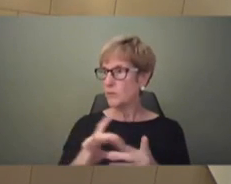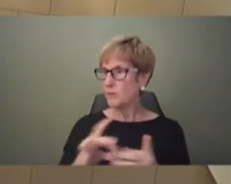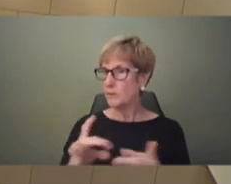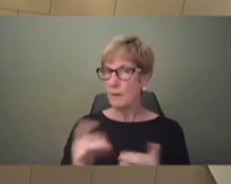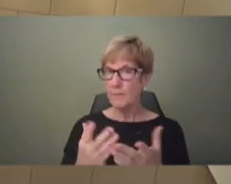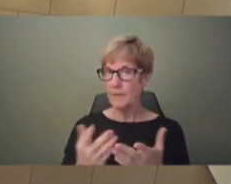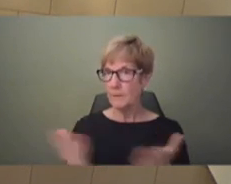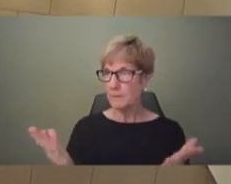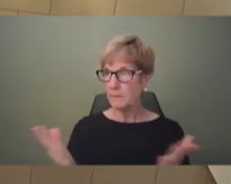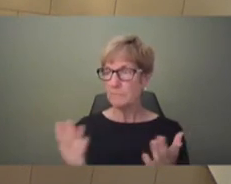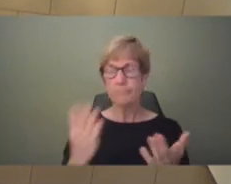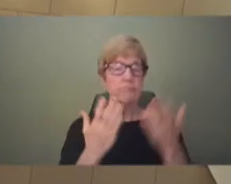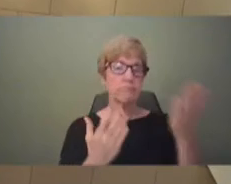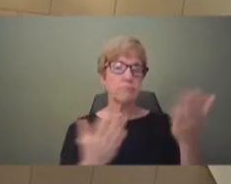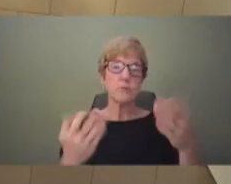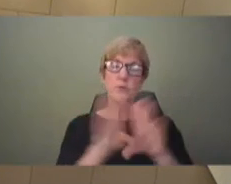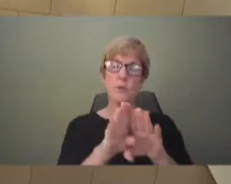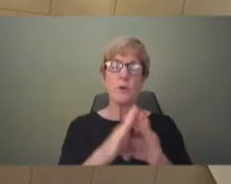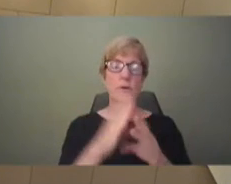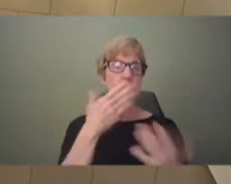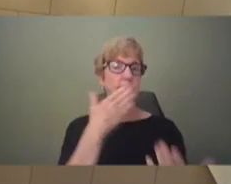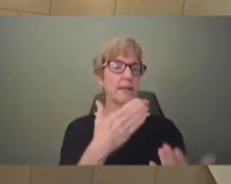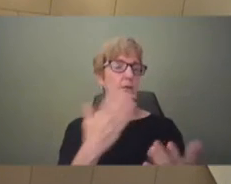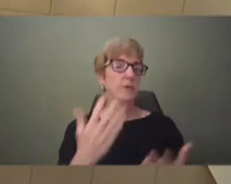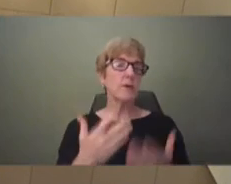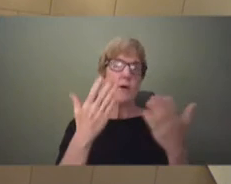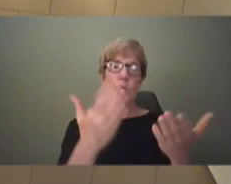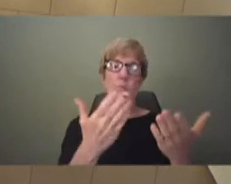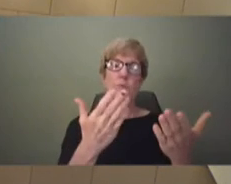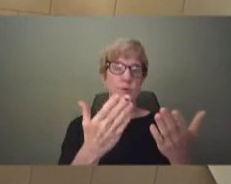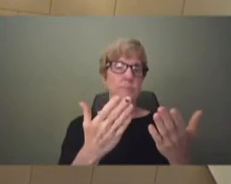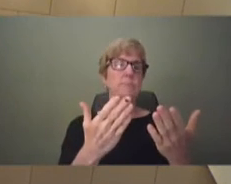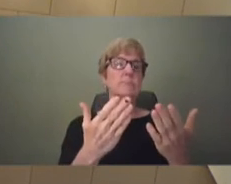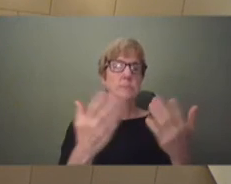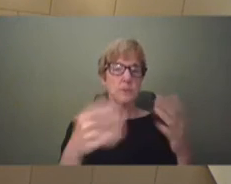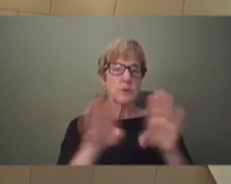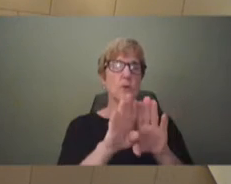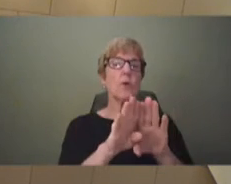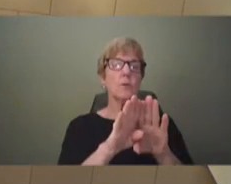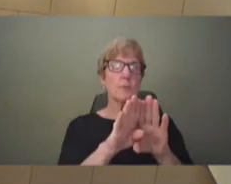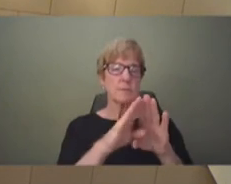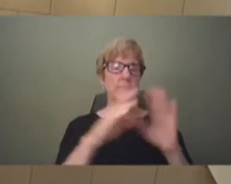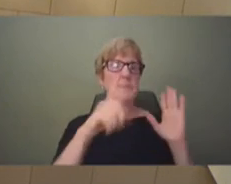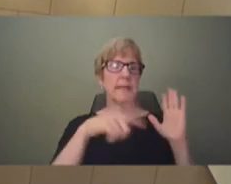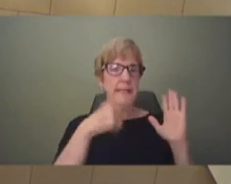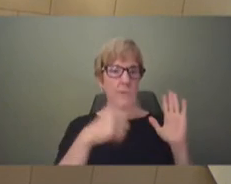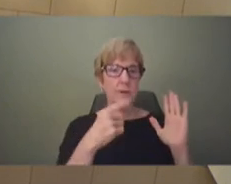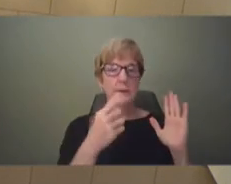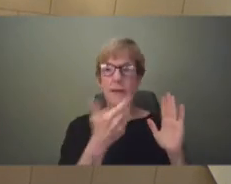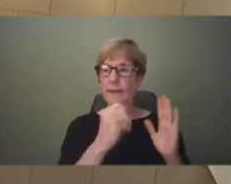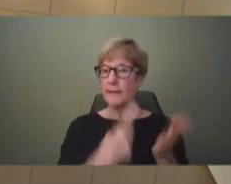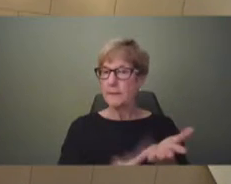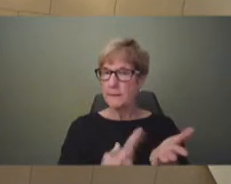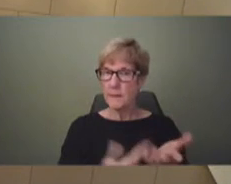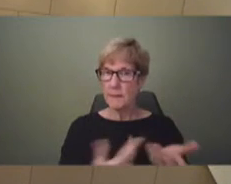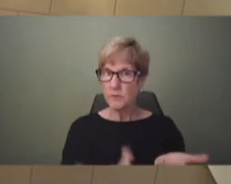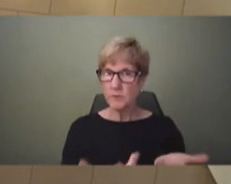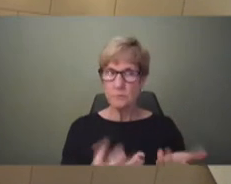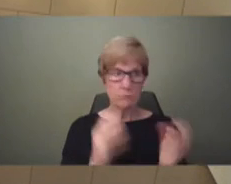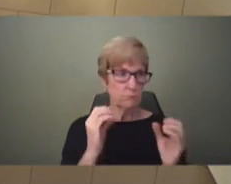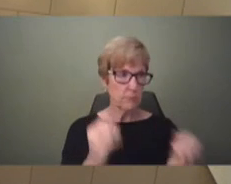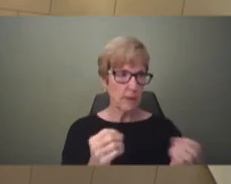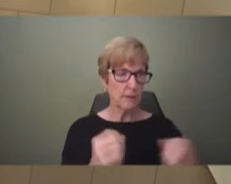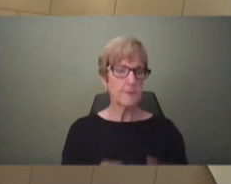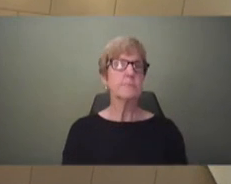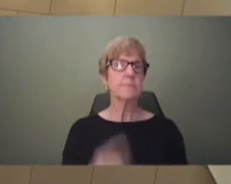close second second a motion to uh made and properly second to close the public hearing any discussion of that motion seeing none hearing